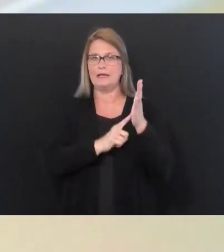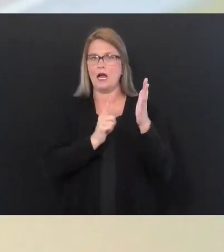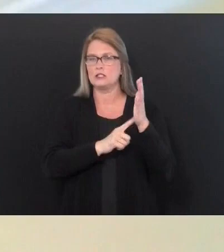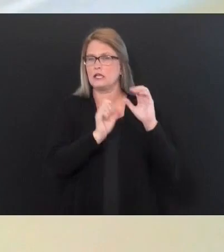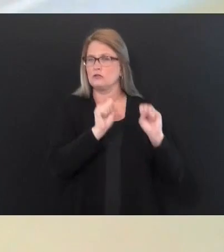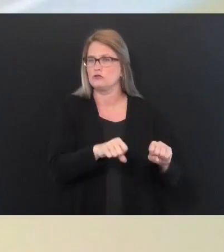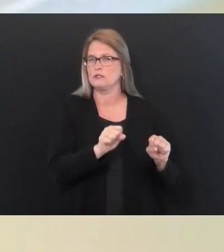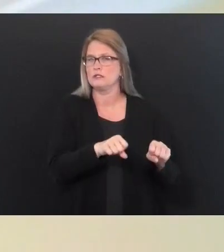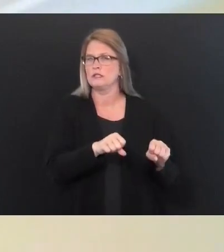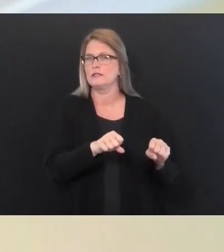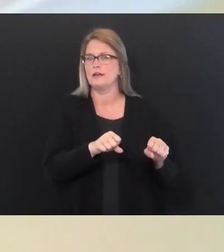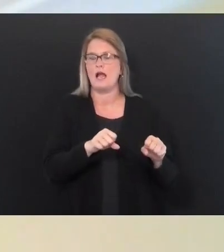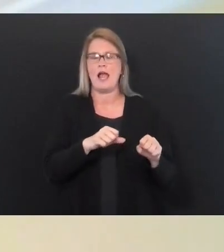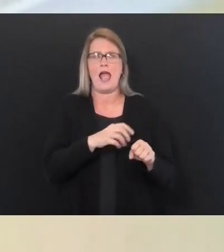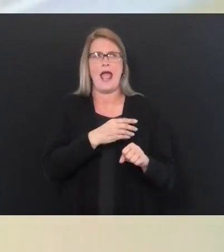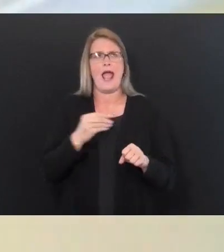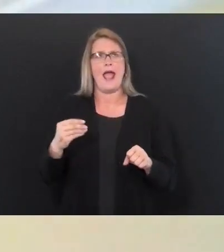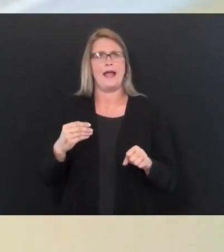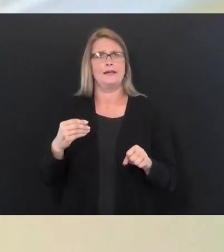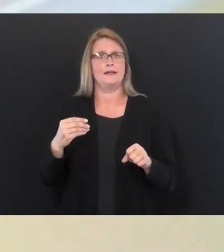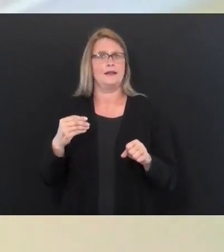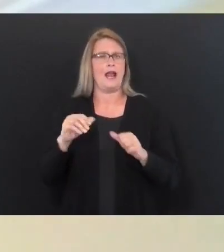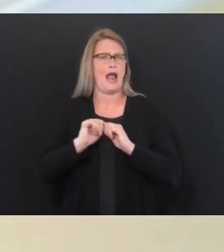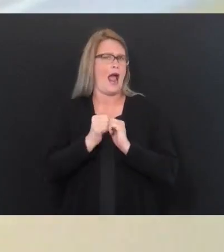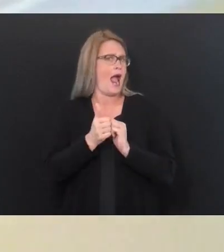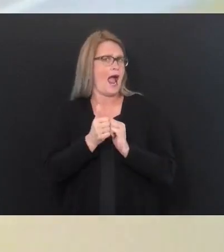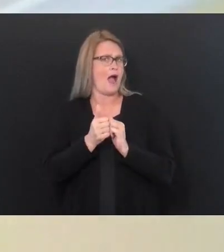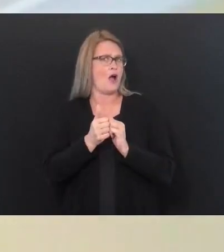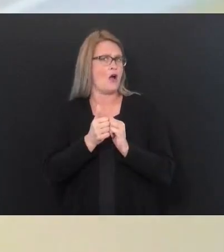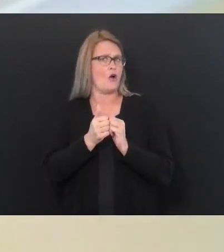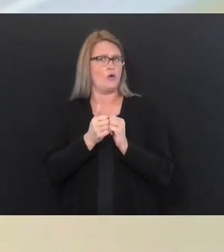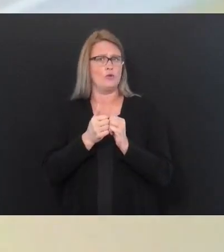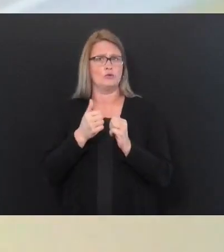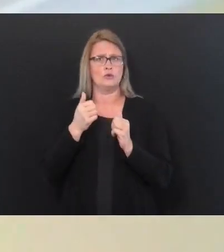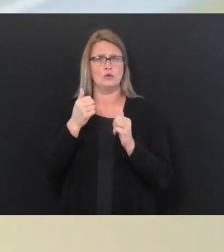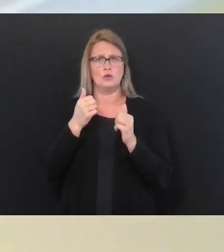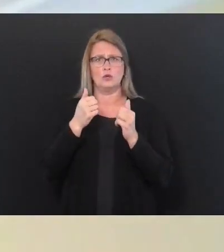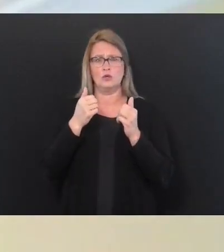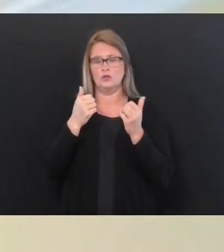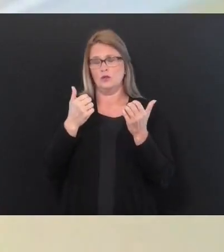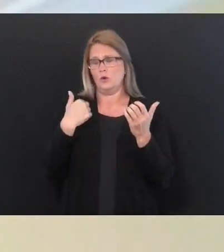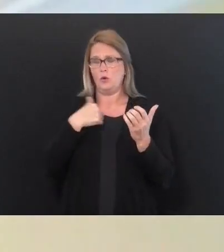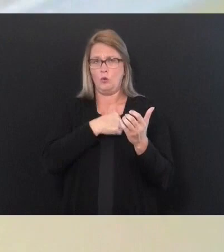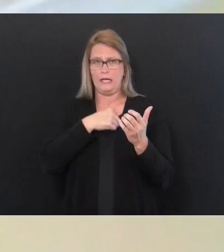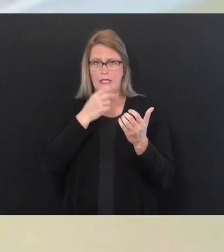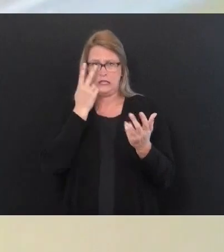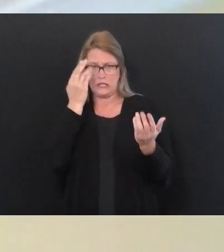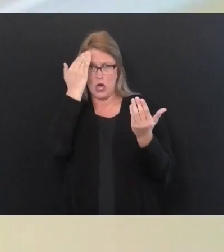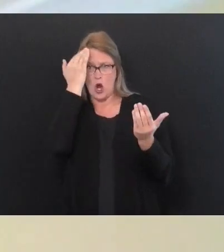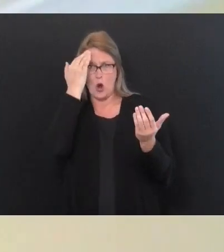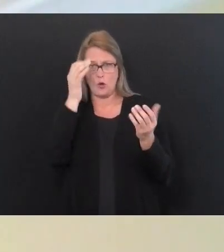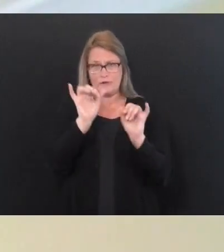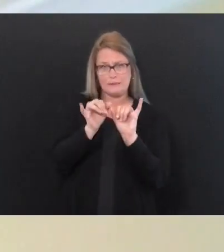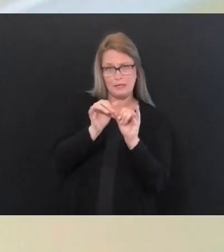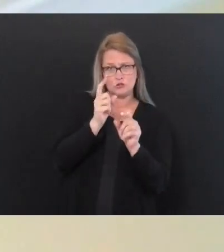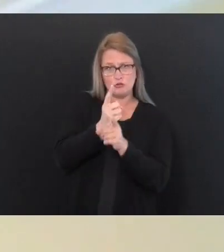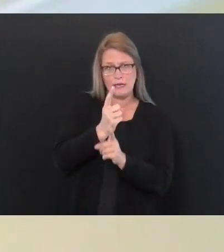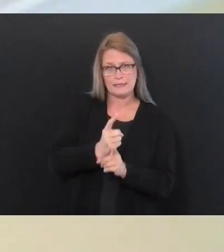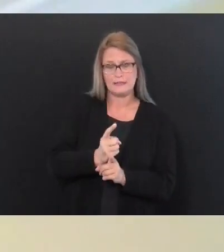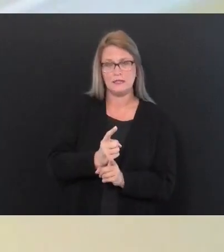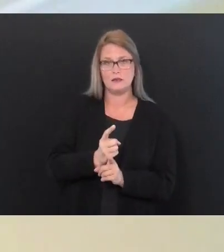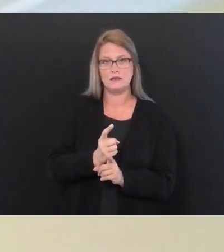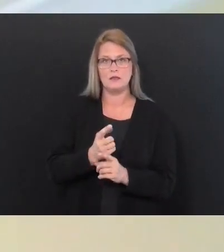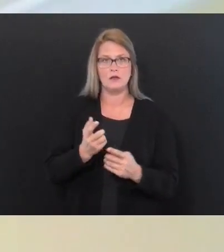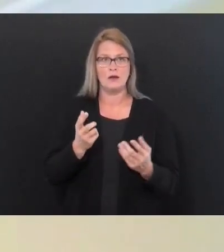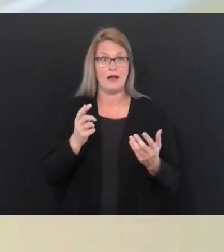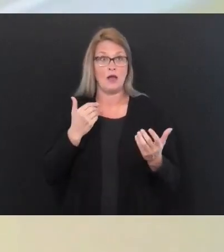capability? And how can they view how this is measured? In other words, how can the average West Virginian tell what